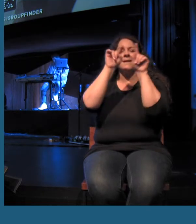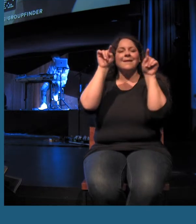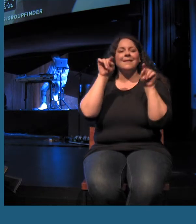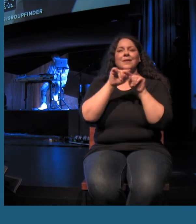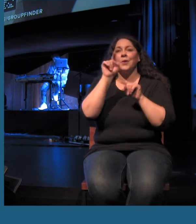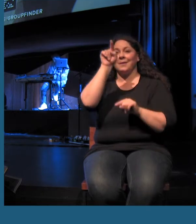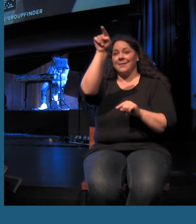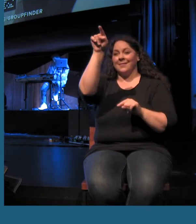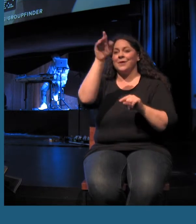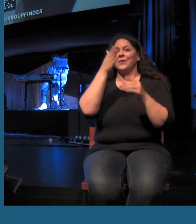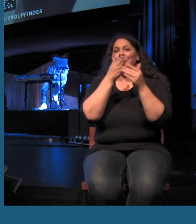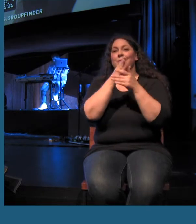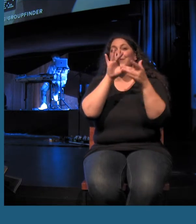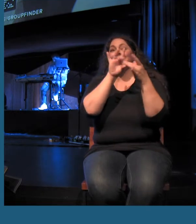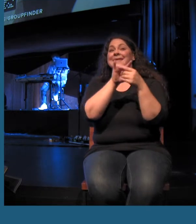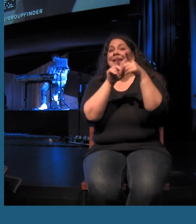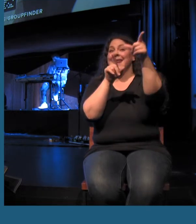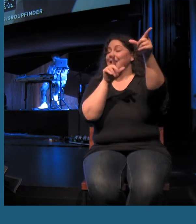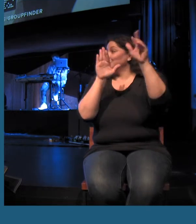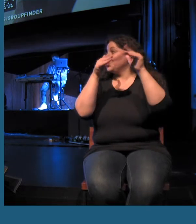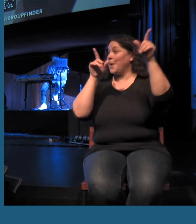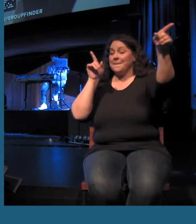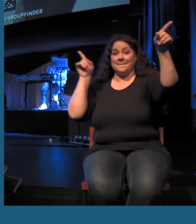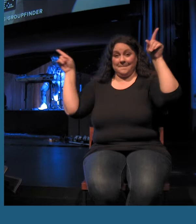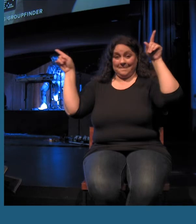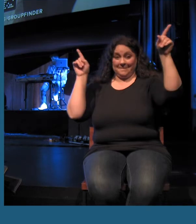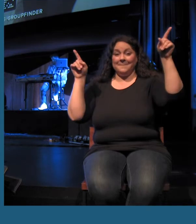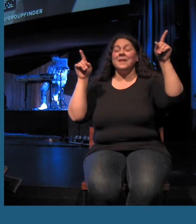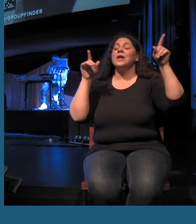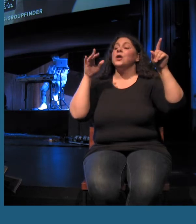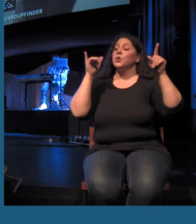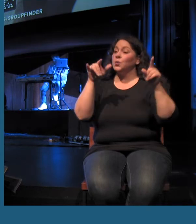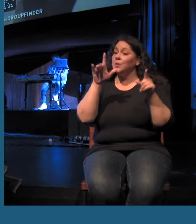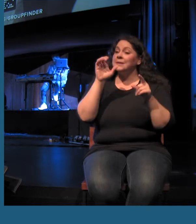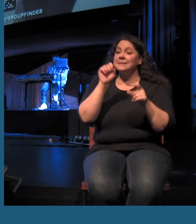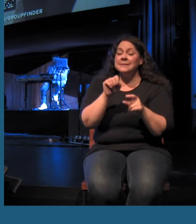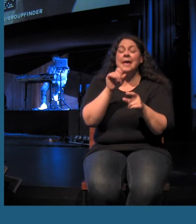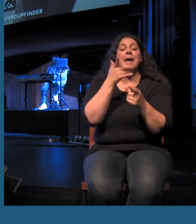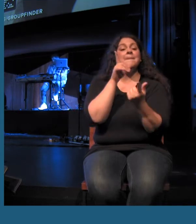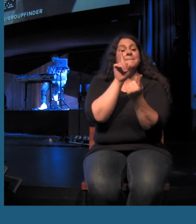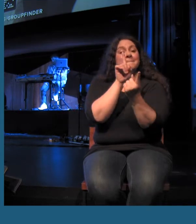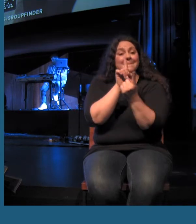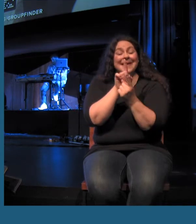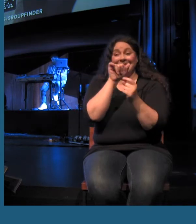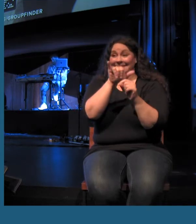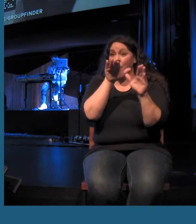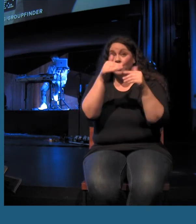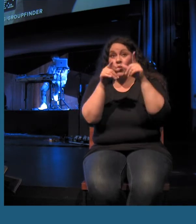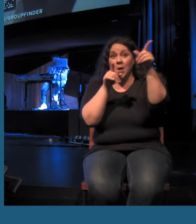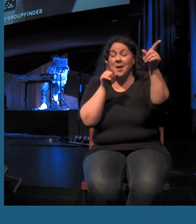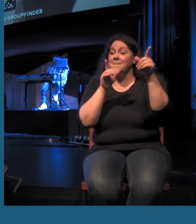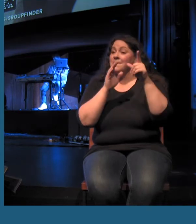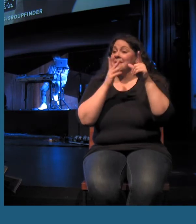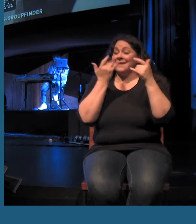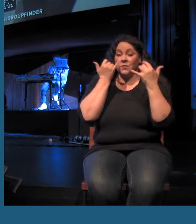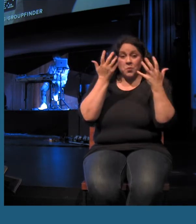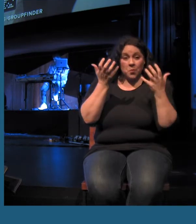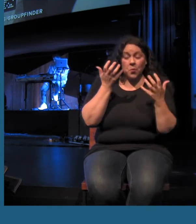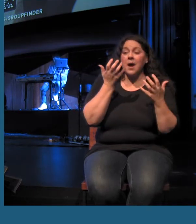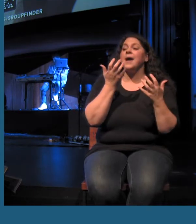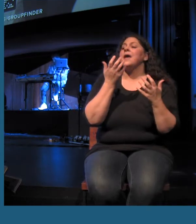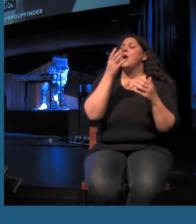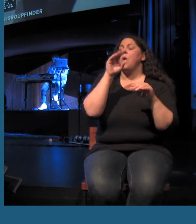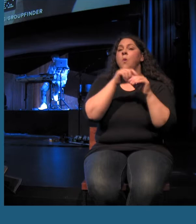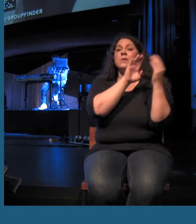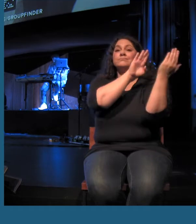room. You're going to see it on a stand. And also, we will be happy to meet you personally in connections rooms, whichever one, and also outside